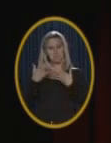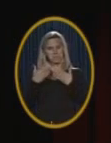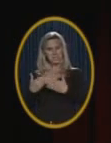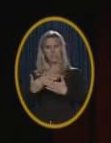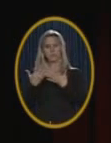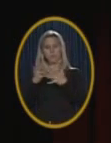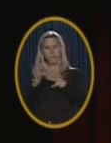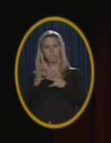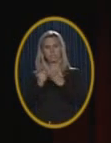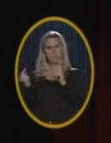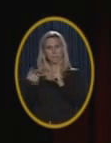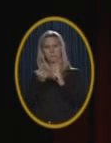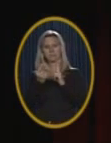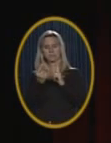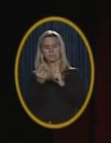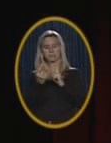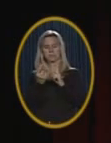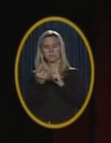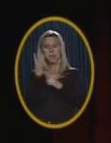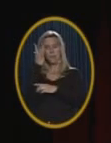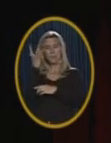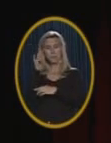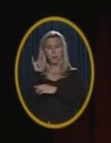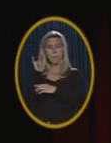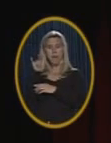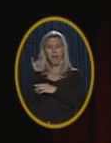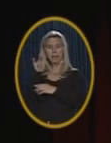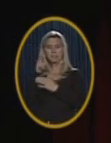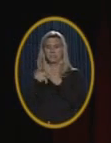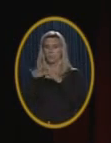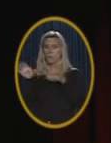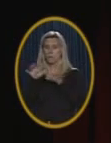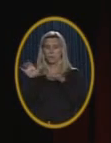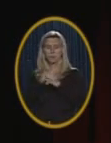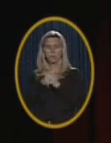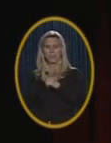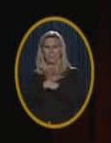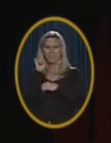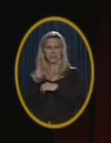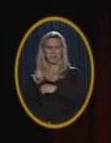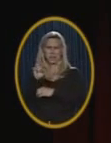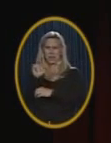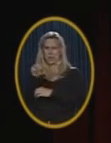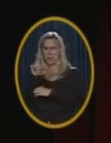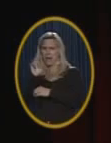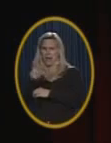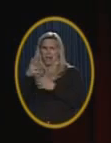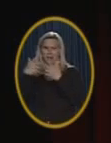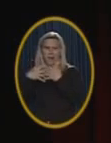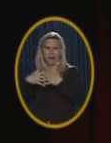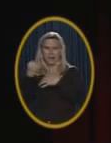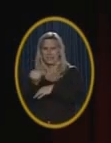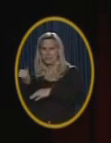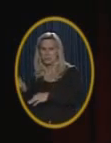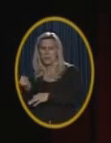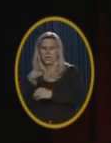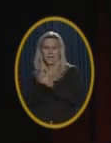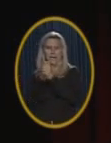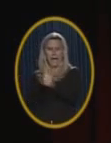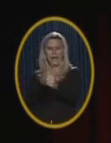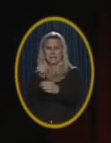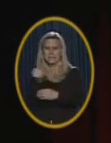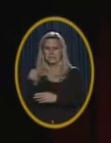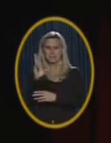That's what, you know, that's what pilot folks do. They can rendezvous and dock, and they don't need no radar altimeter or no guidance. They can do